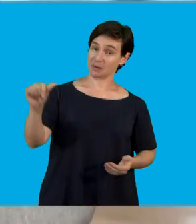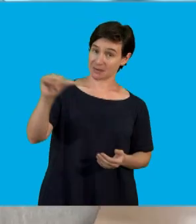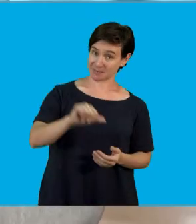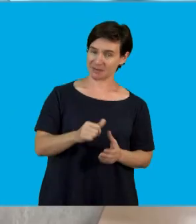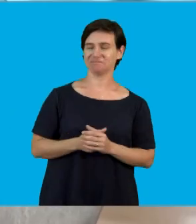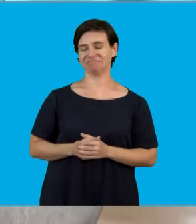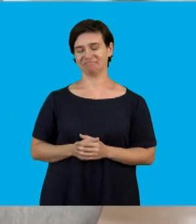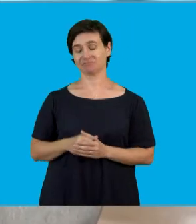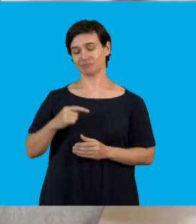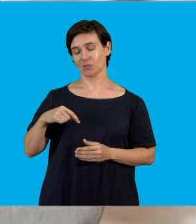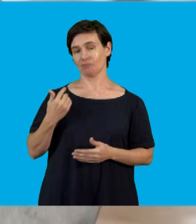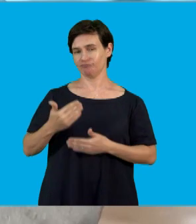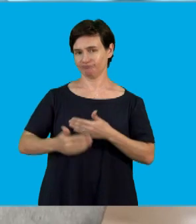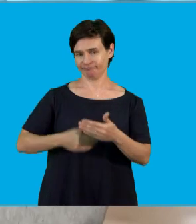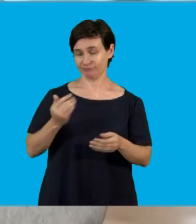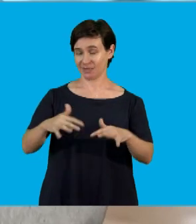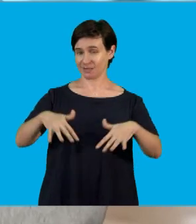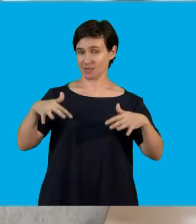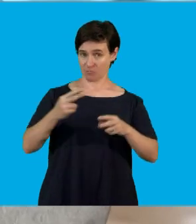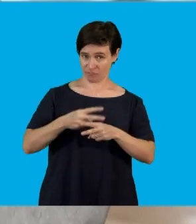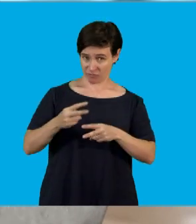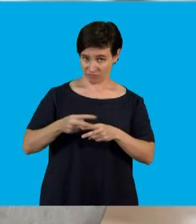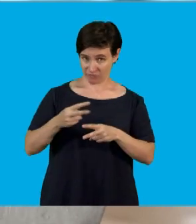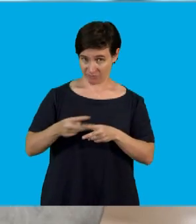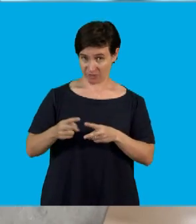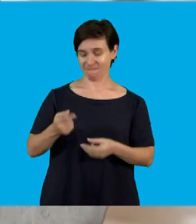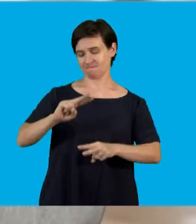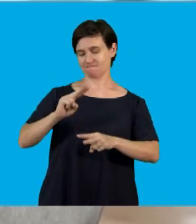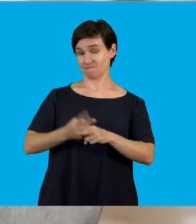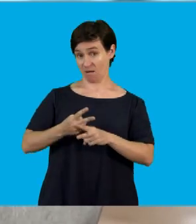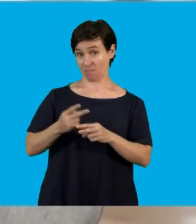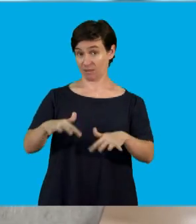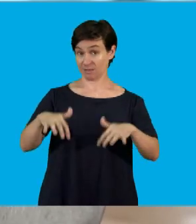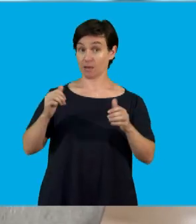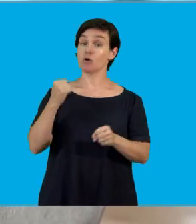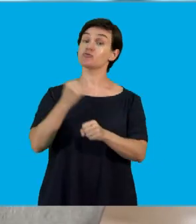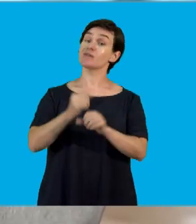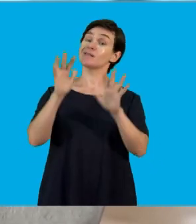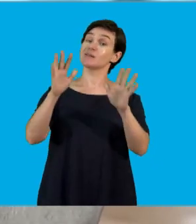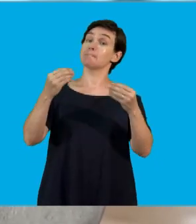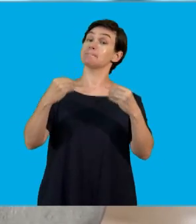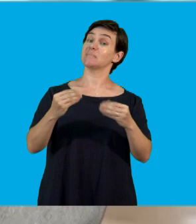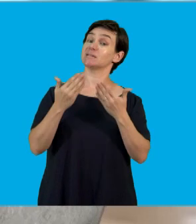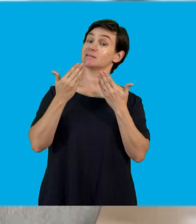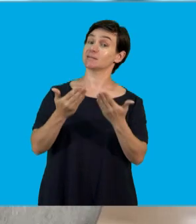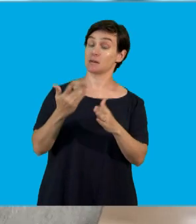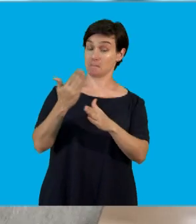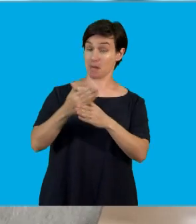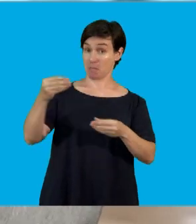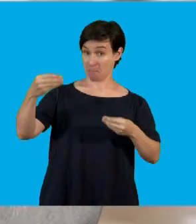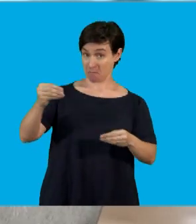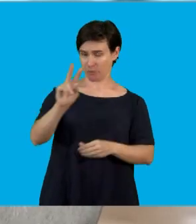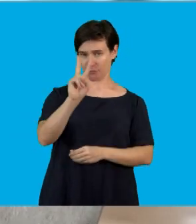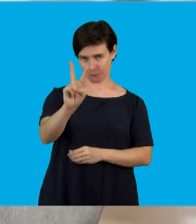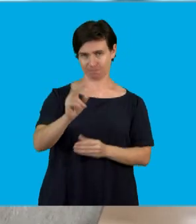Welcome back from an ad break. We will continue with our exam prep or final exam prep, grade 10 business studies, paper number